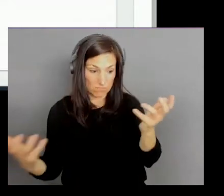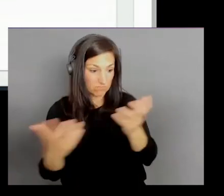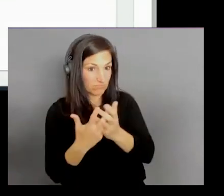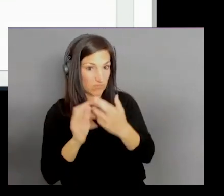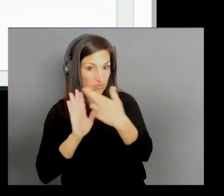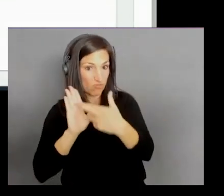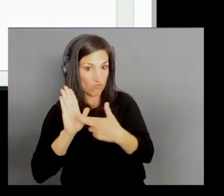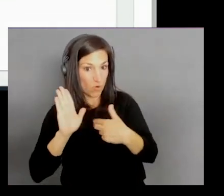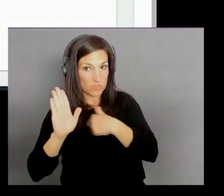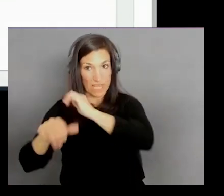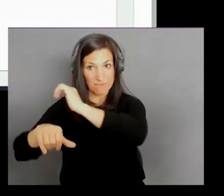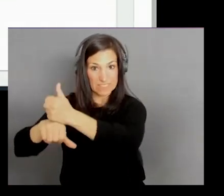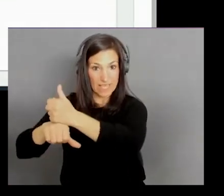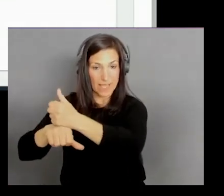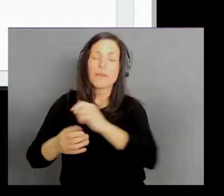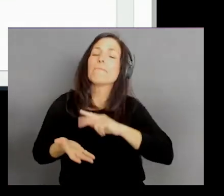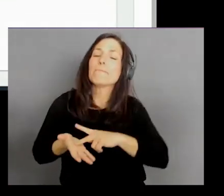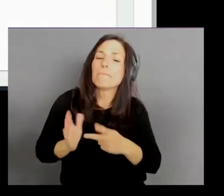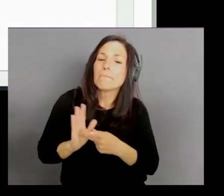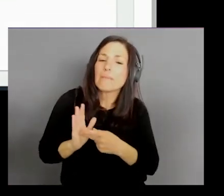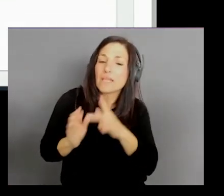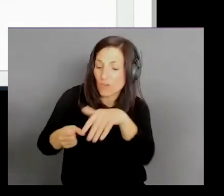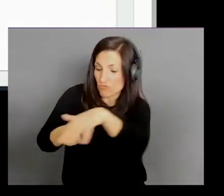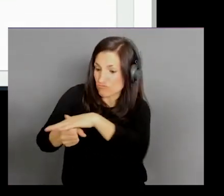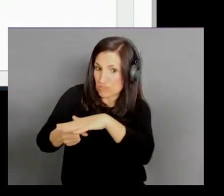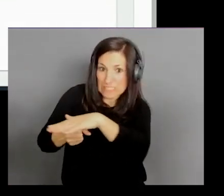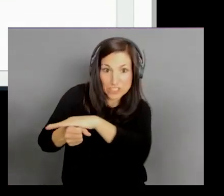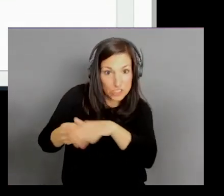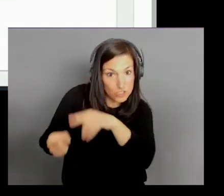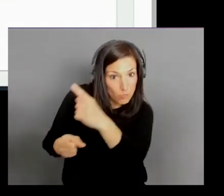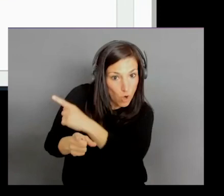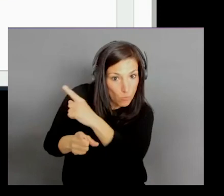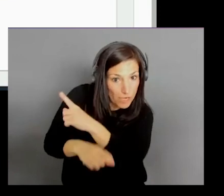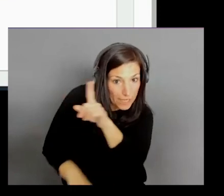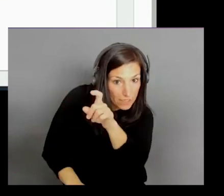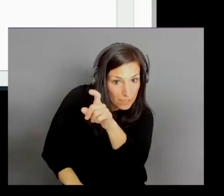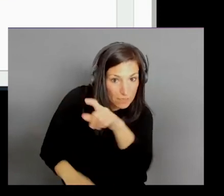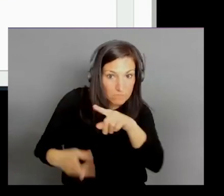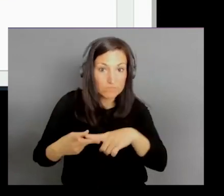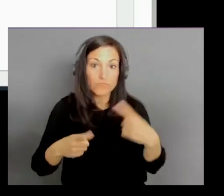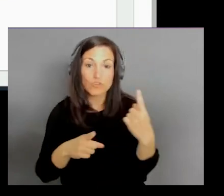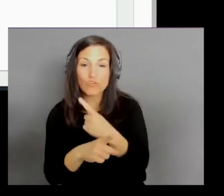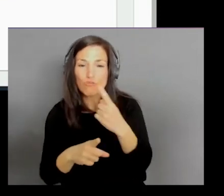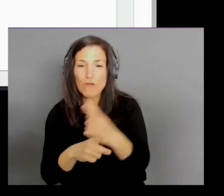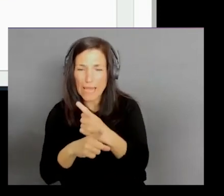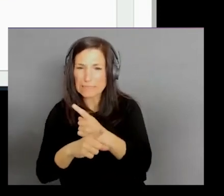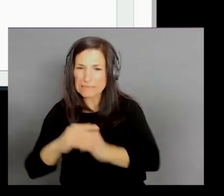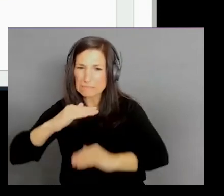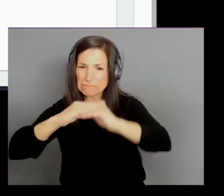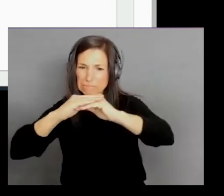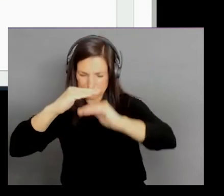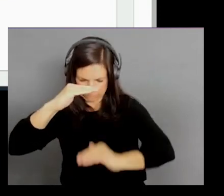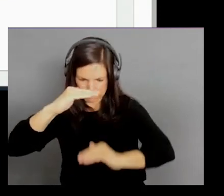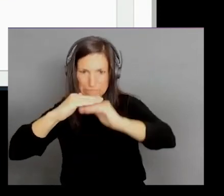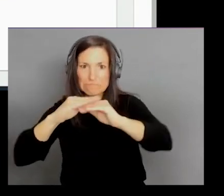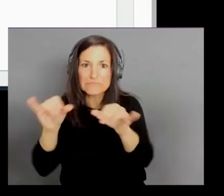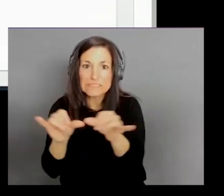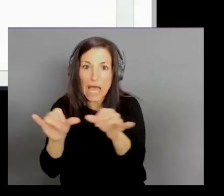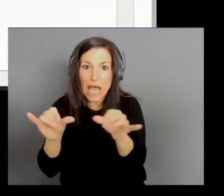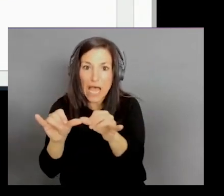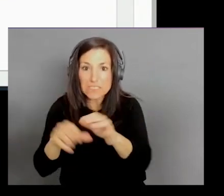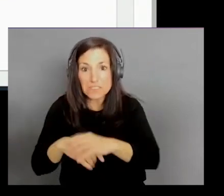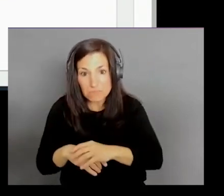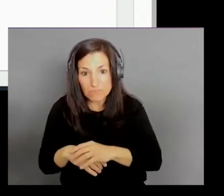regions? Are they of the correct subnet size? Which it does take a couple of minutes for this to